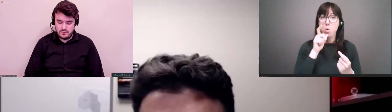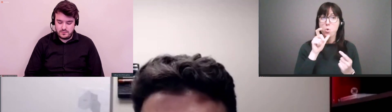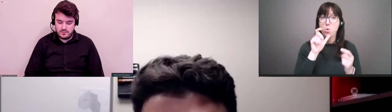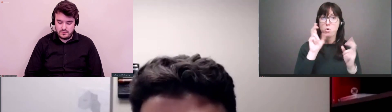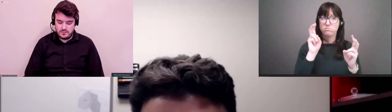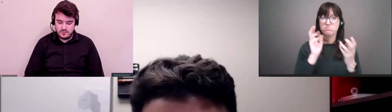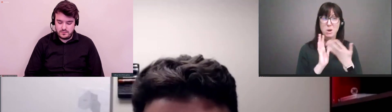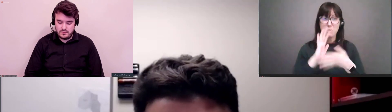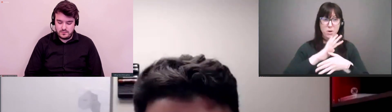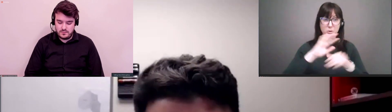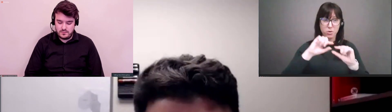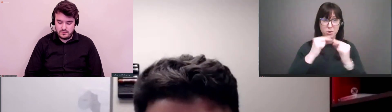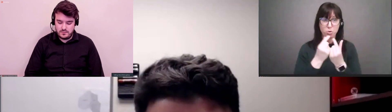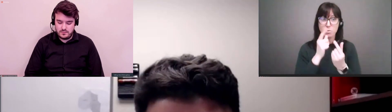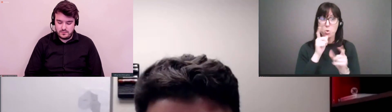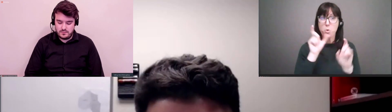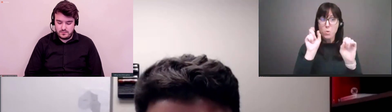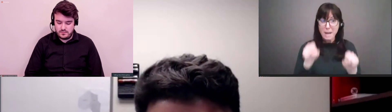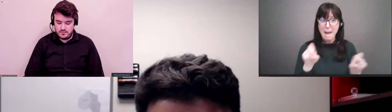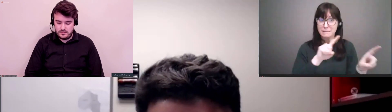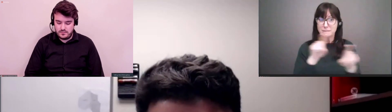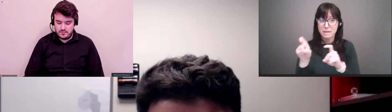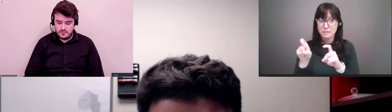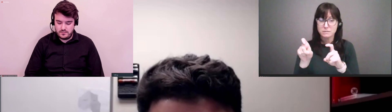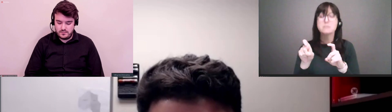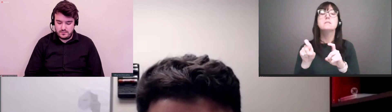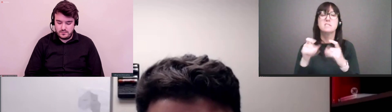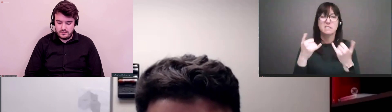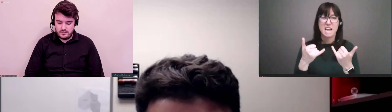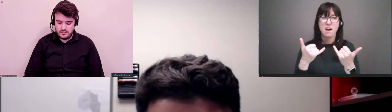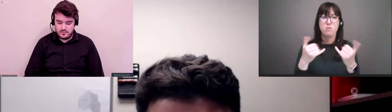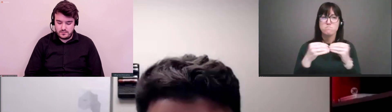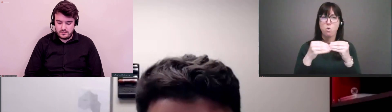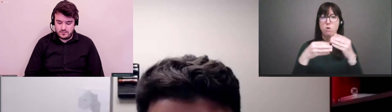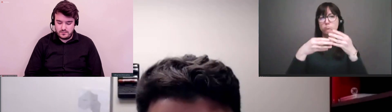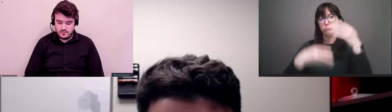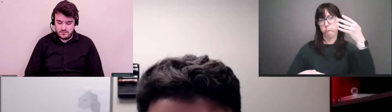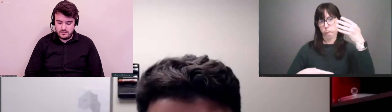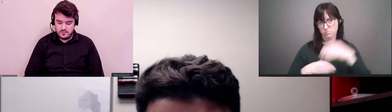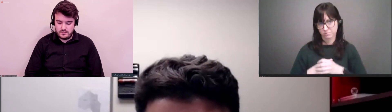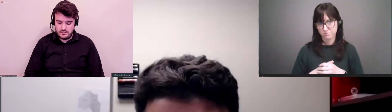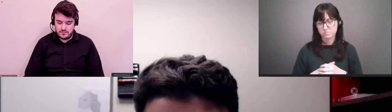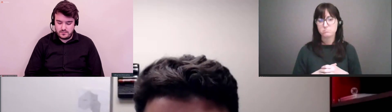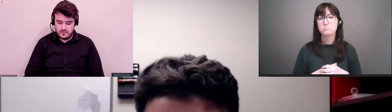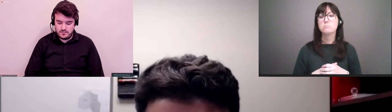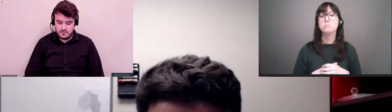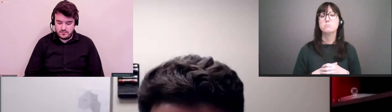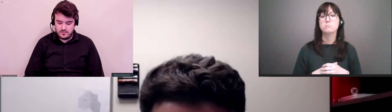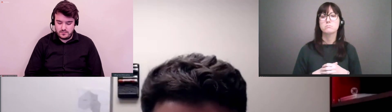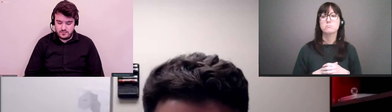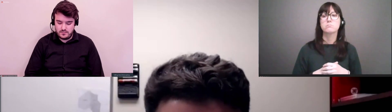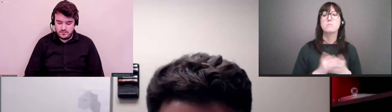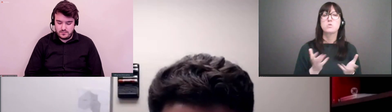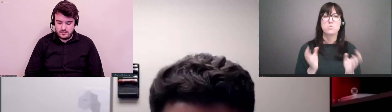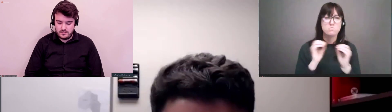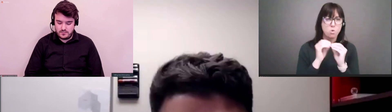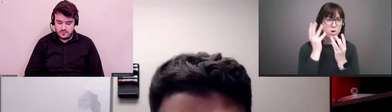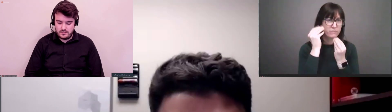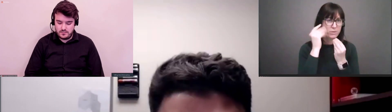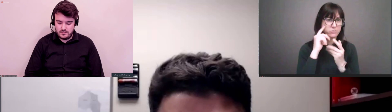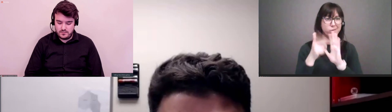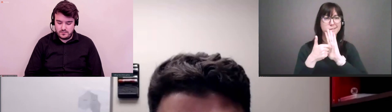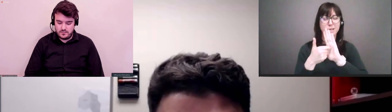groups to be tested, and so there was more information, for